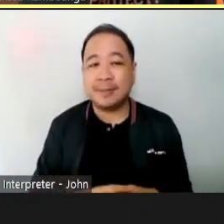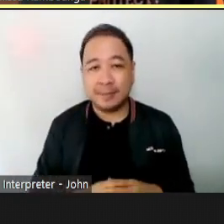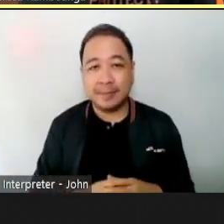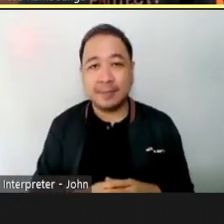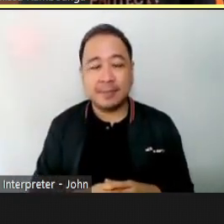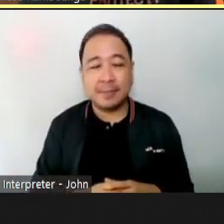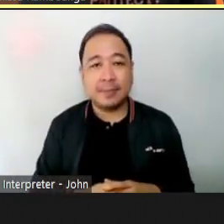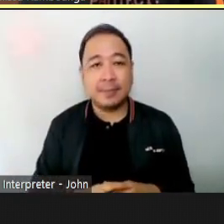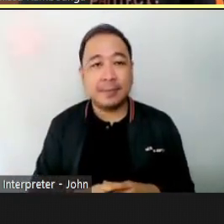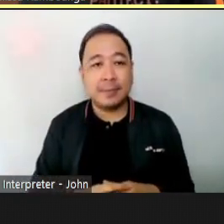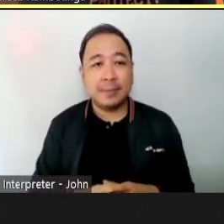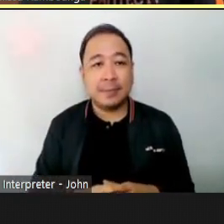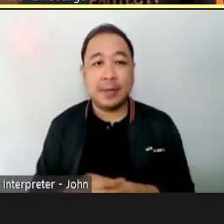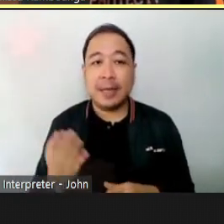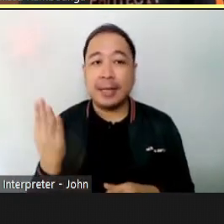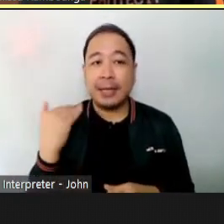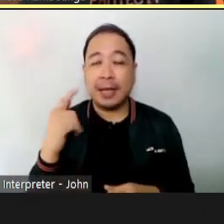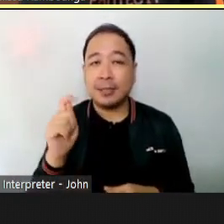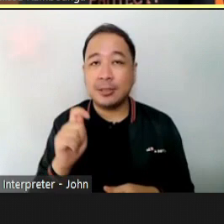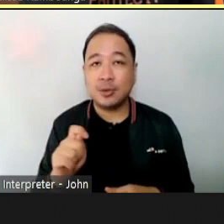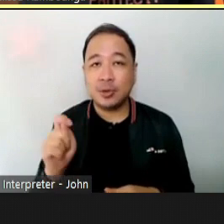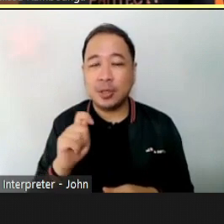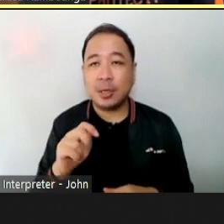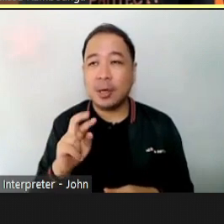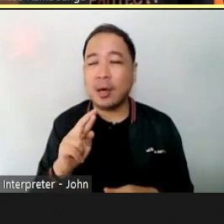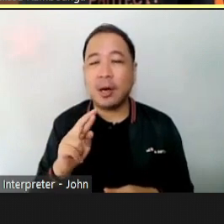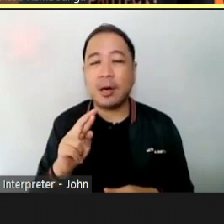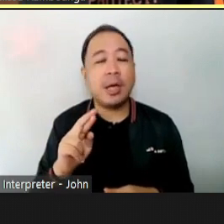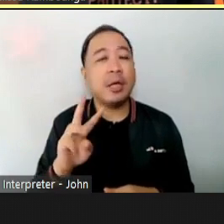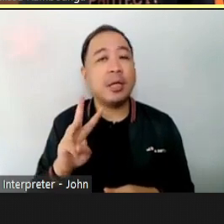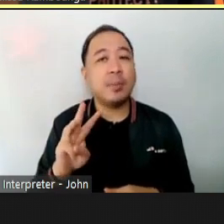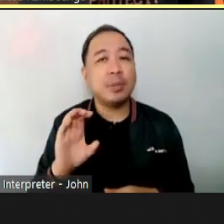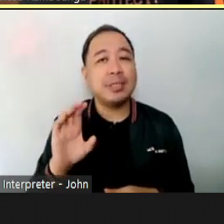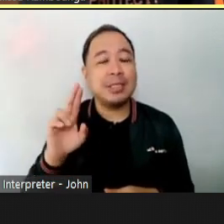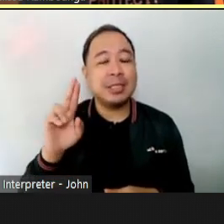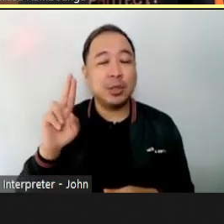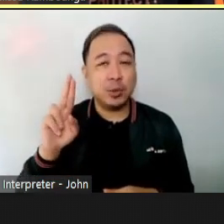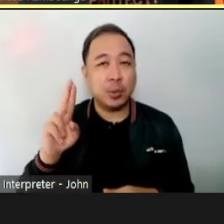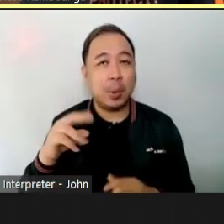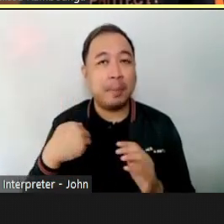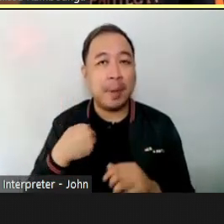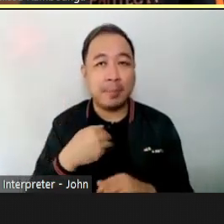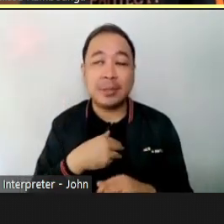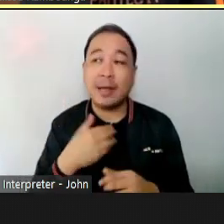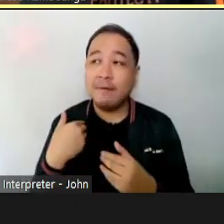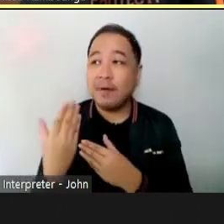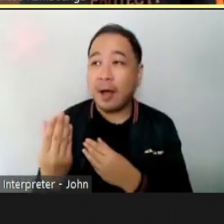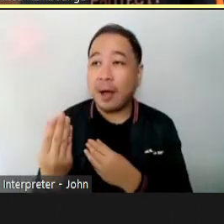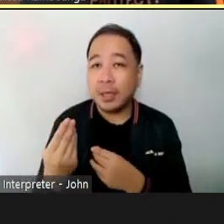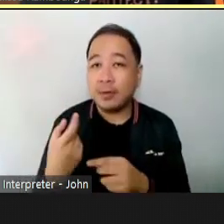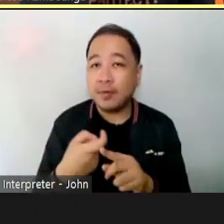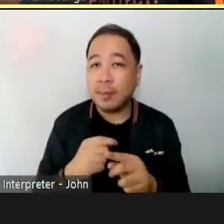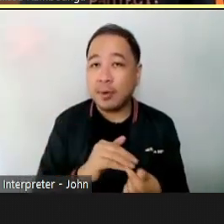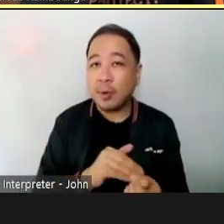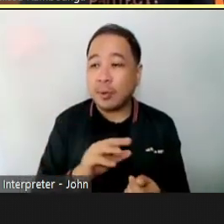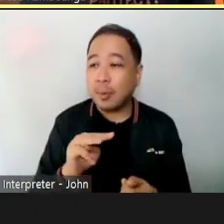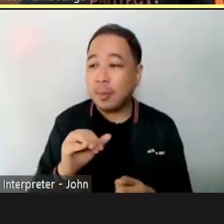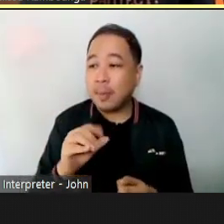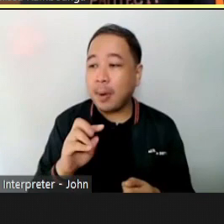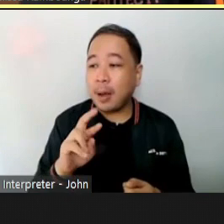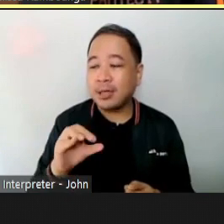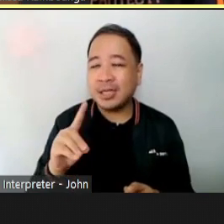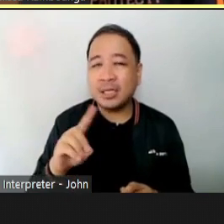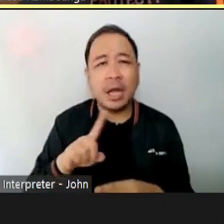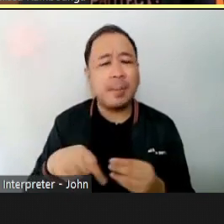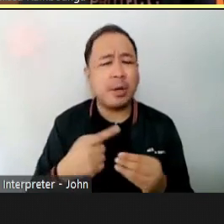And just last Tuesday, our WCPU members were given an update by Dr. Madrid on the dynamics of